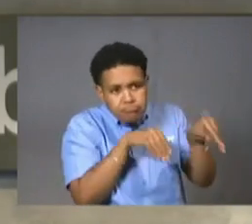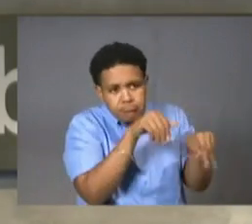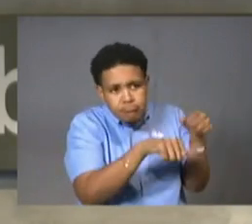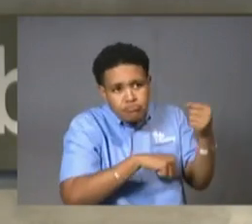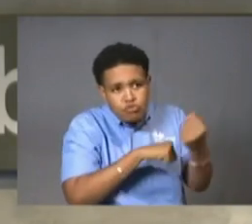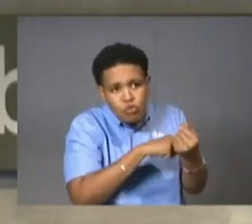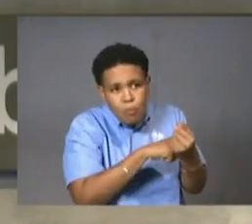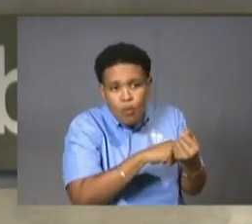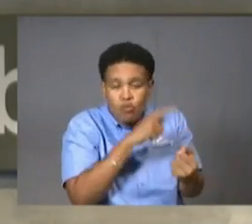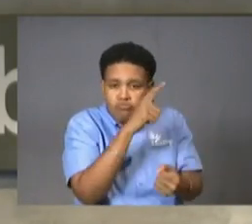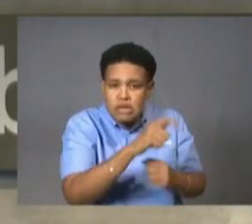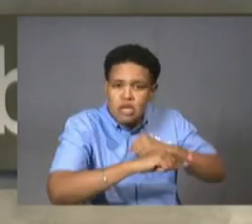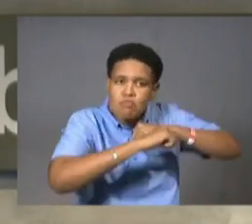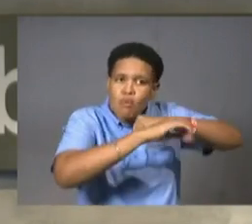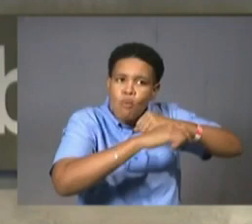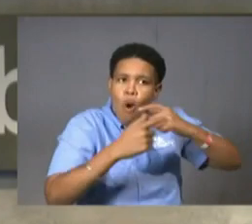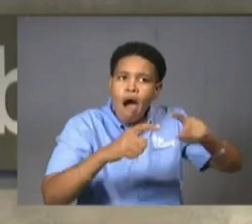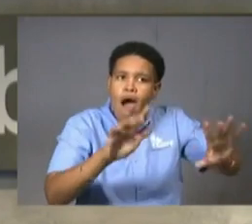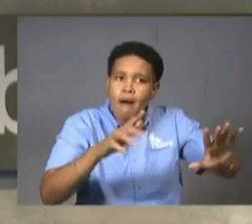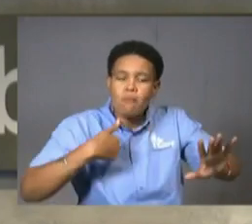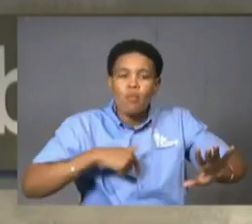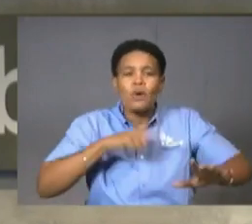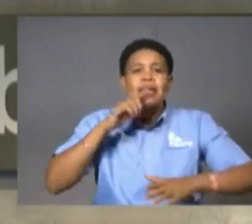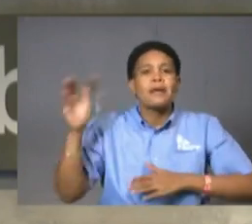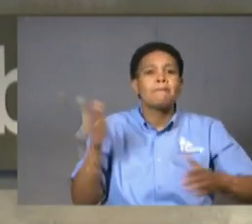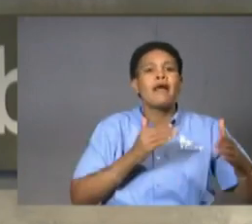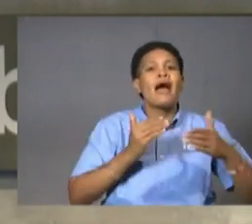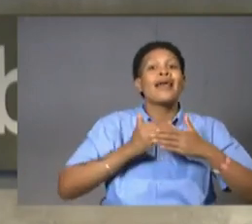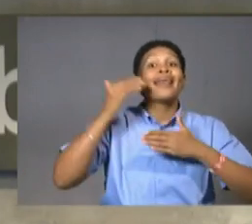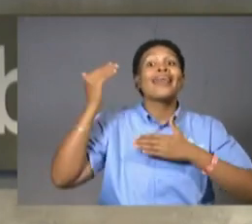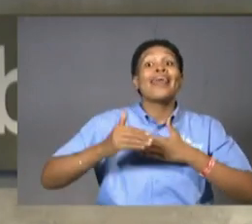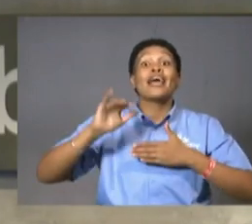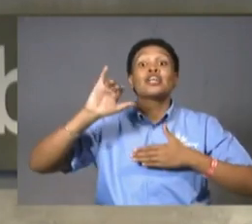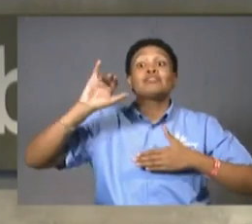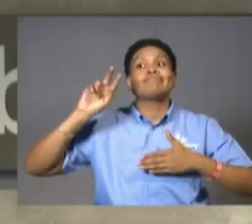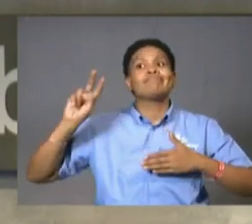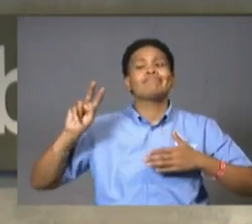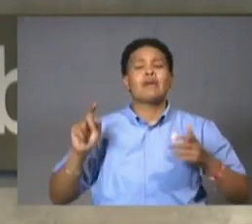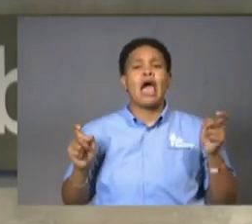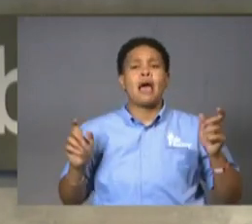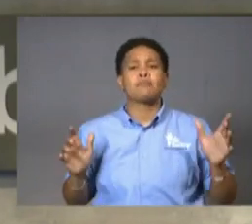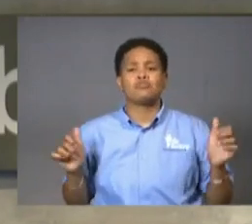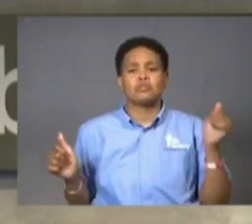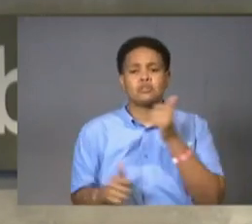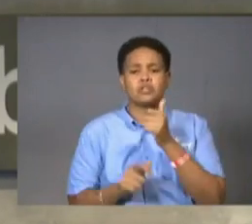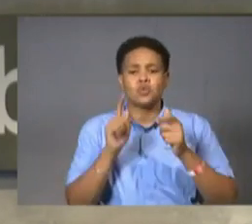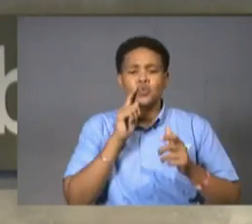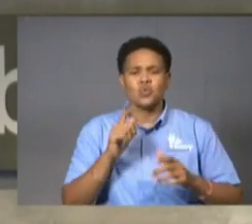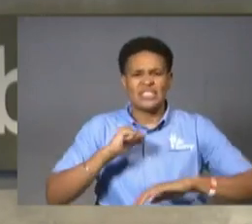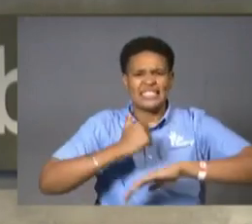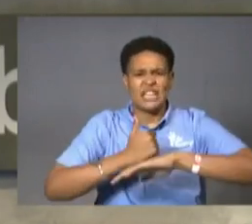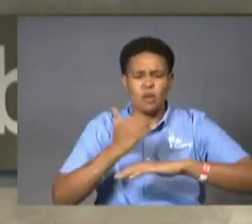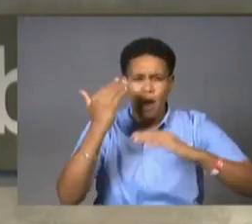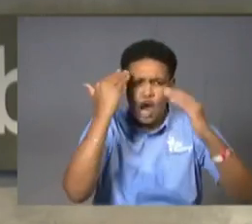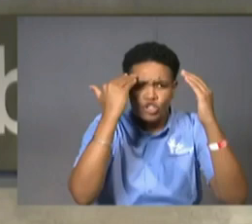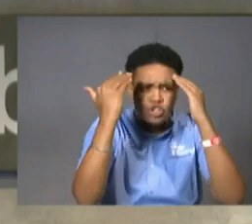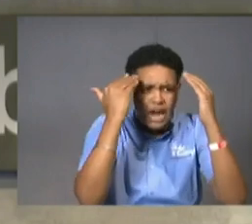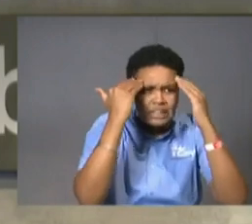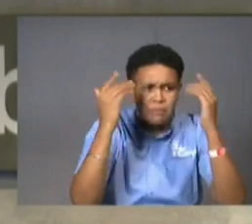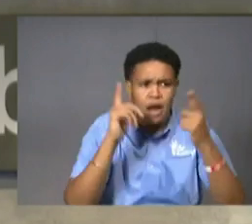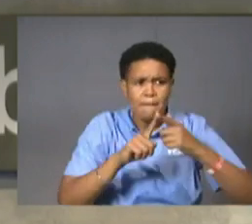promoted. We plan under the next JLP administration to form a transparent and